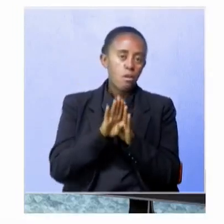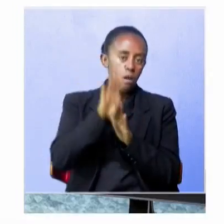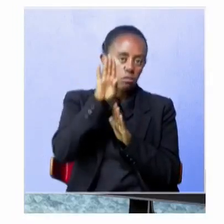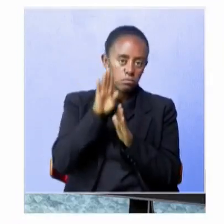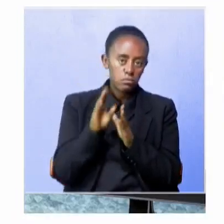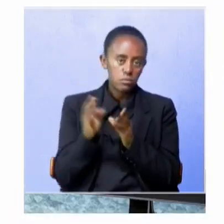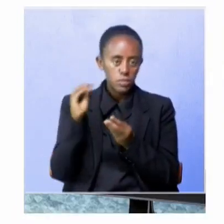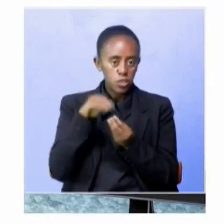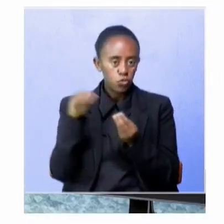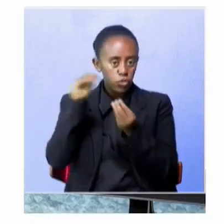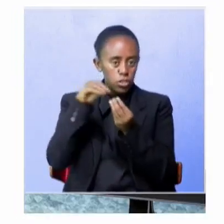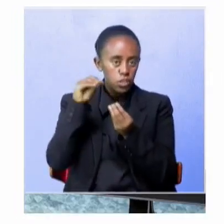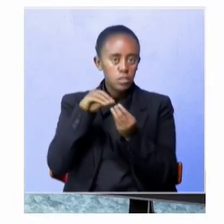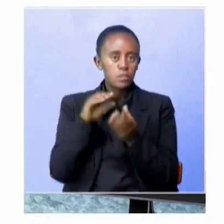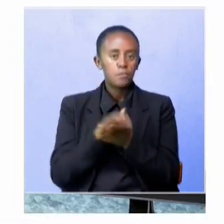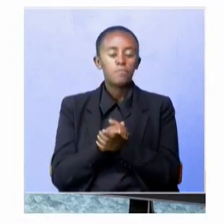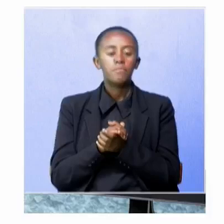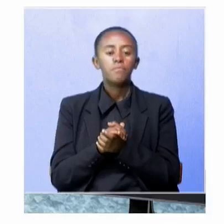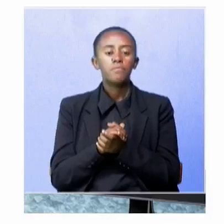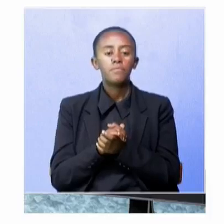An increase